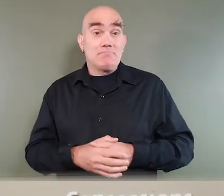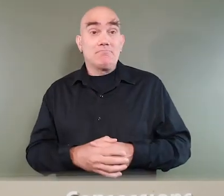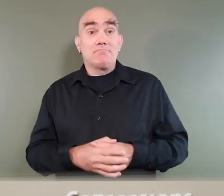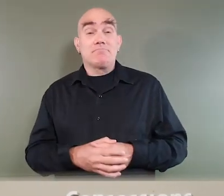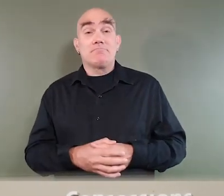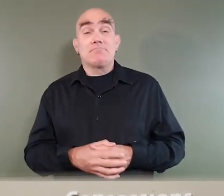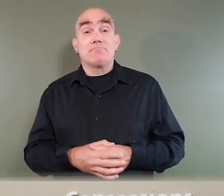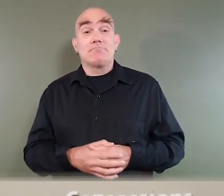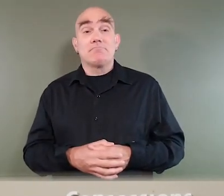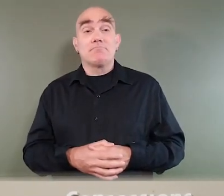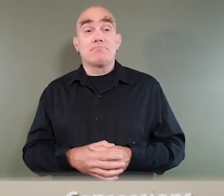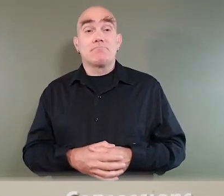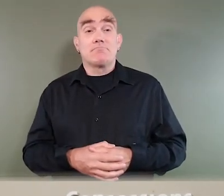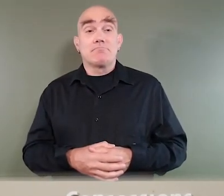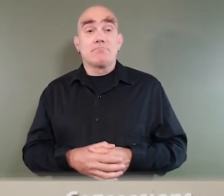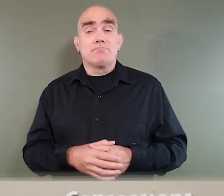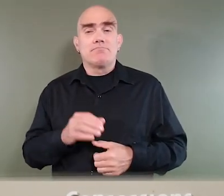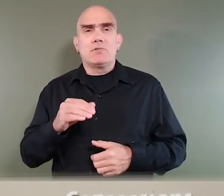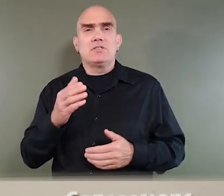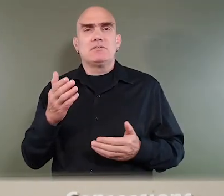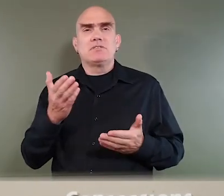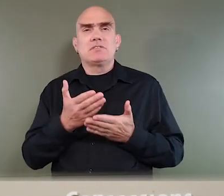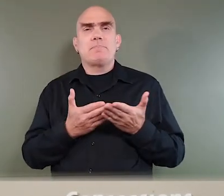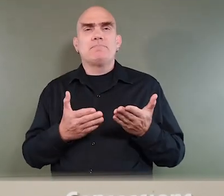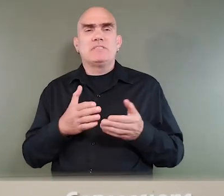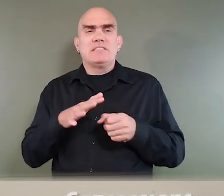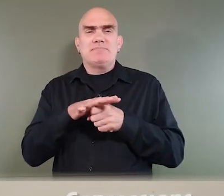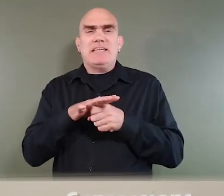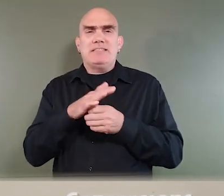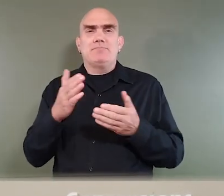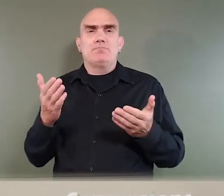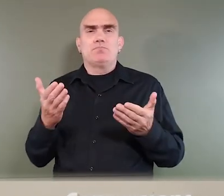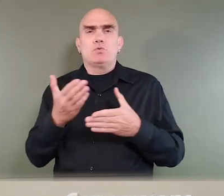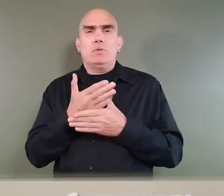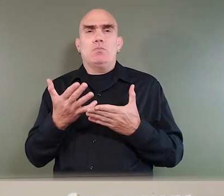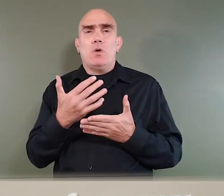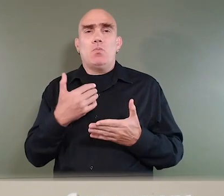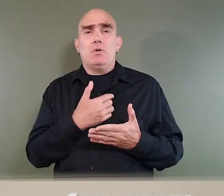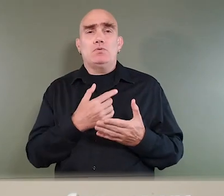Putting some space between what we were doing and what we're going to do.